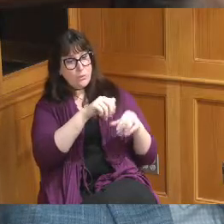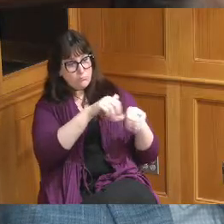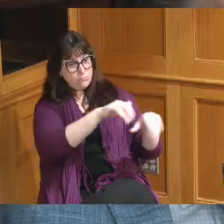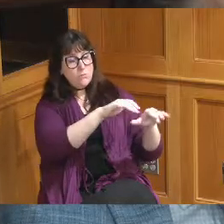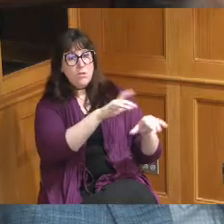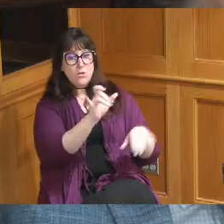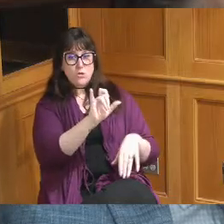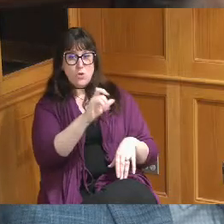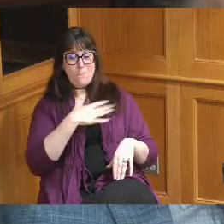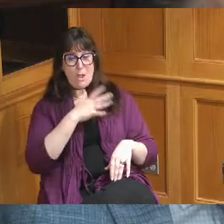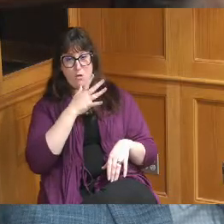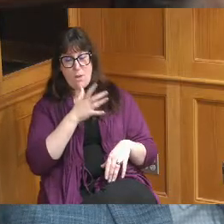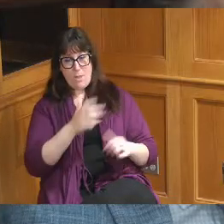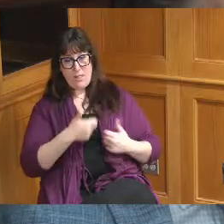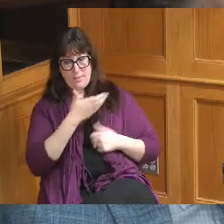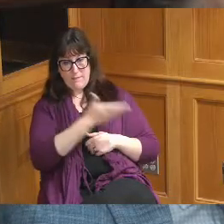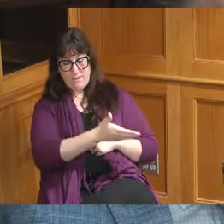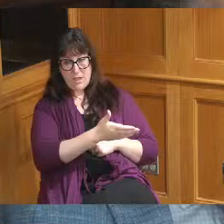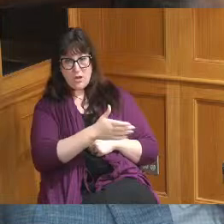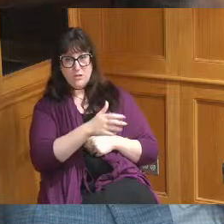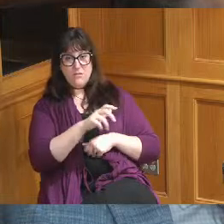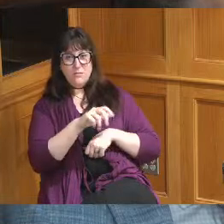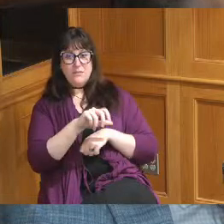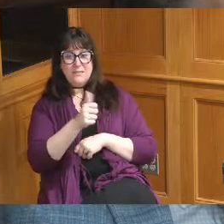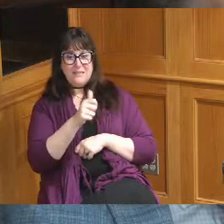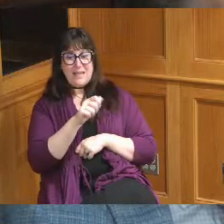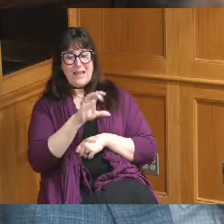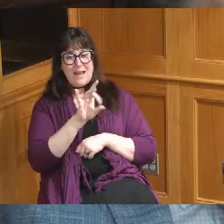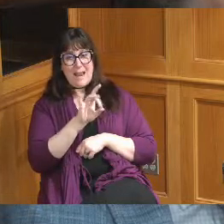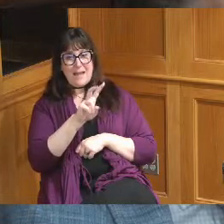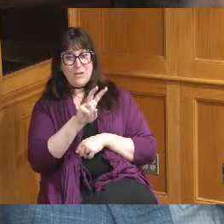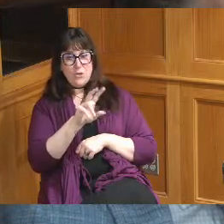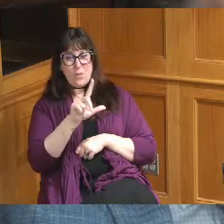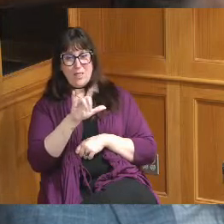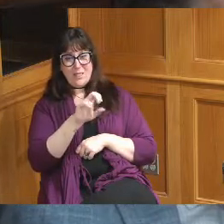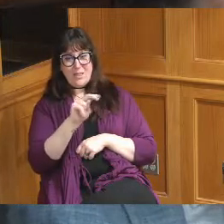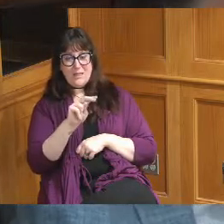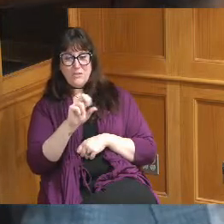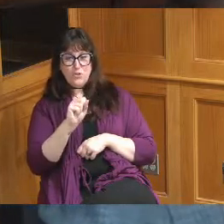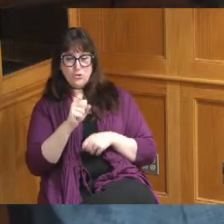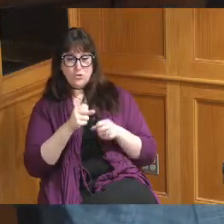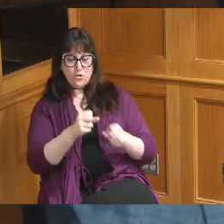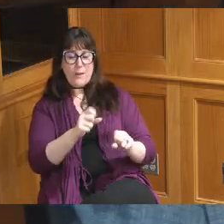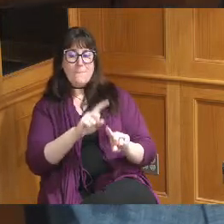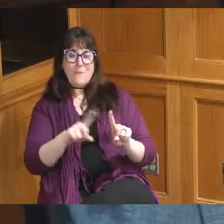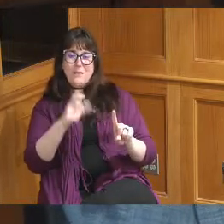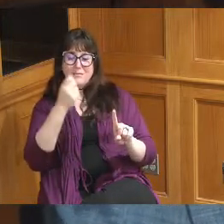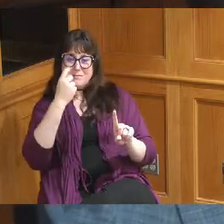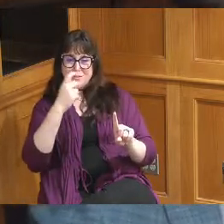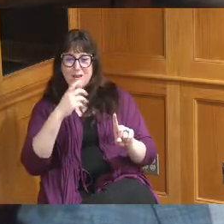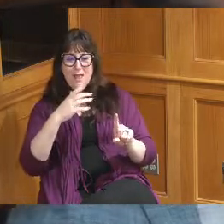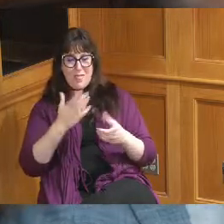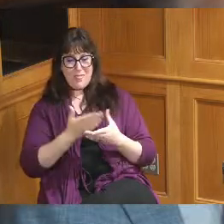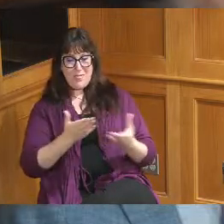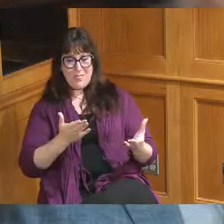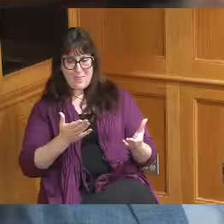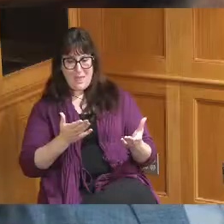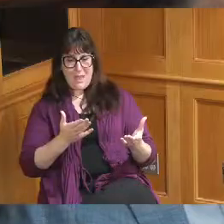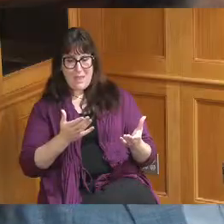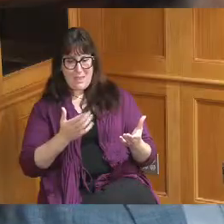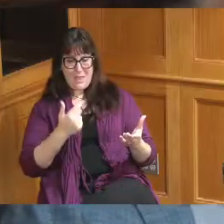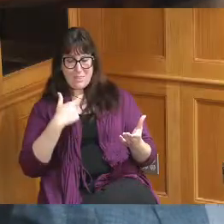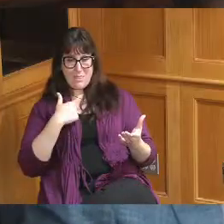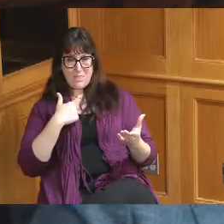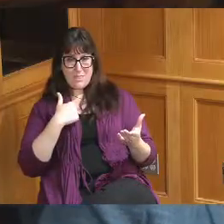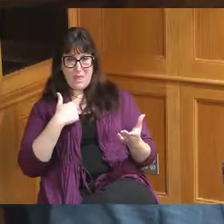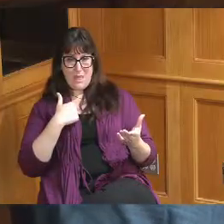My grandmother lived in the West End, 1082 Lynn Street. I think all that needs to be incorporated. But the thing I would like to leave behind, and I've been hearing from